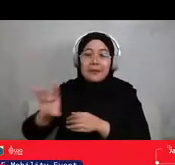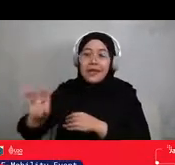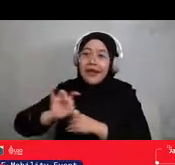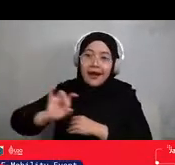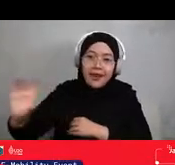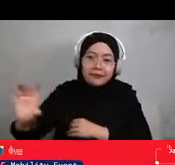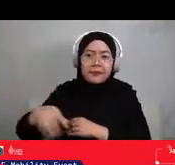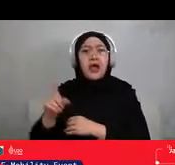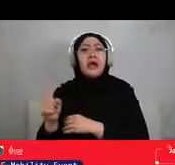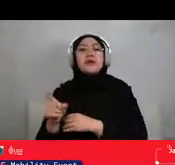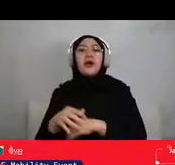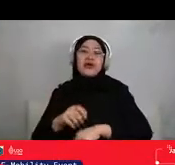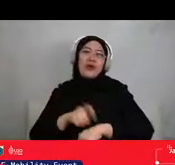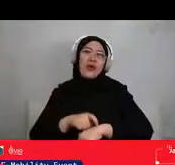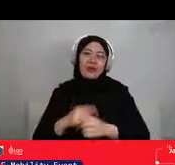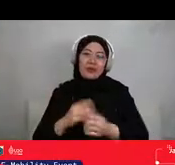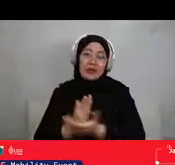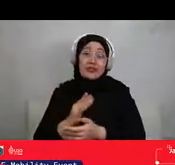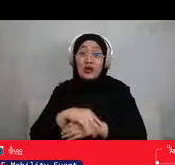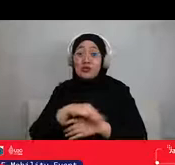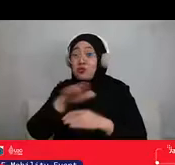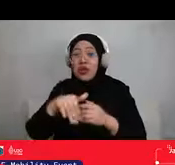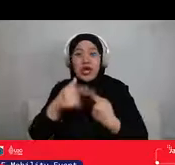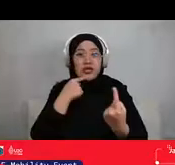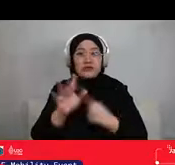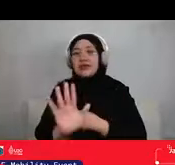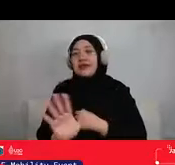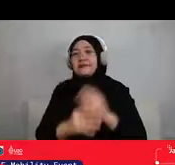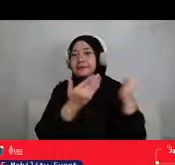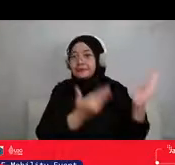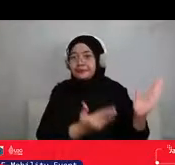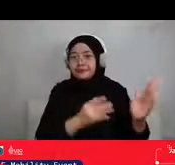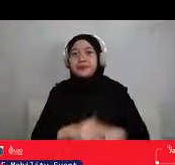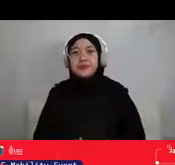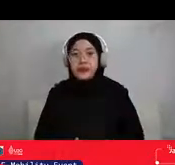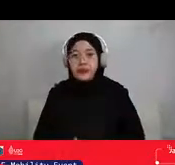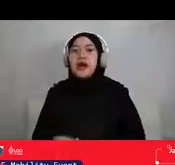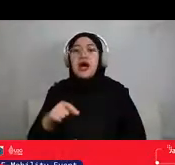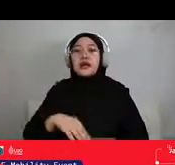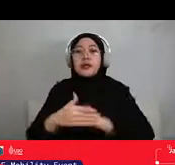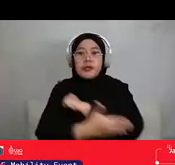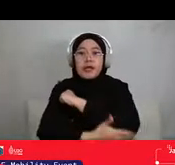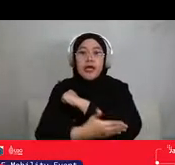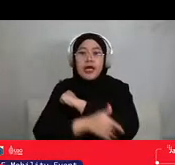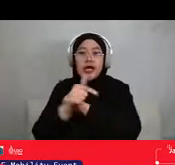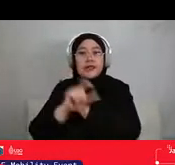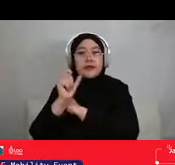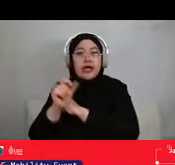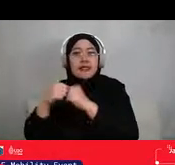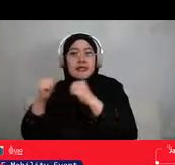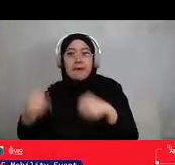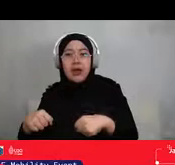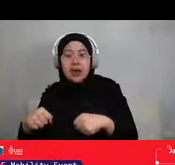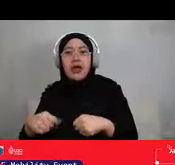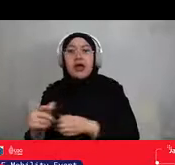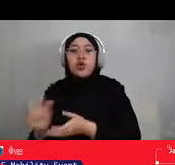all the different models that are being tried out all over the country, especially my fellow speaker, Ms. Macedo, will be